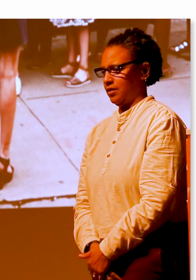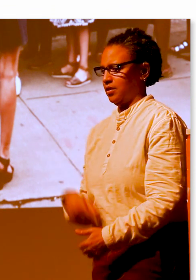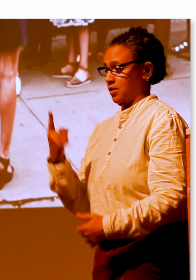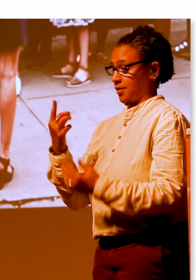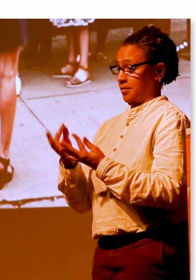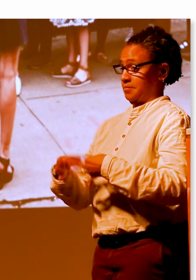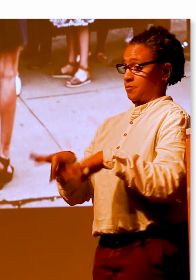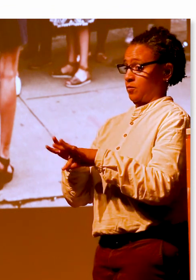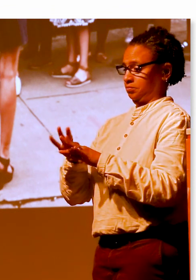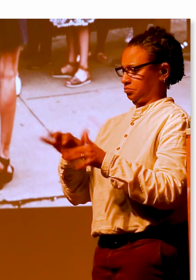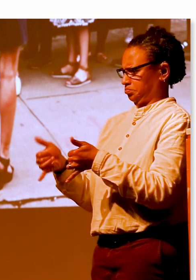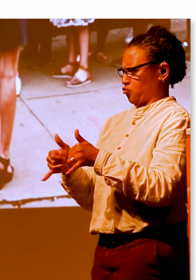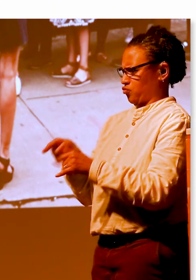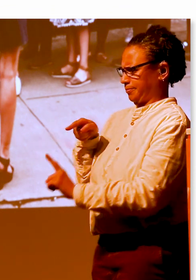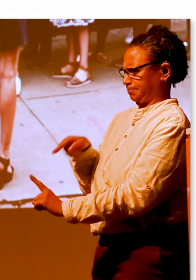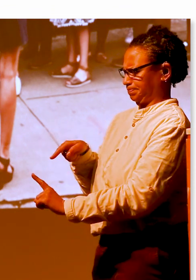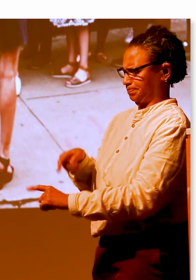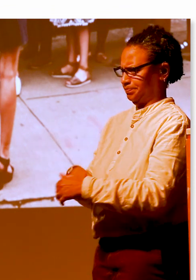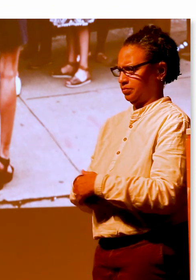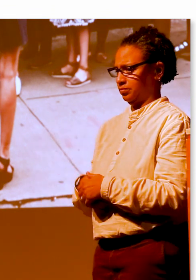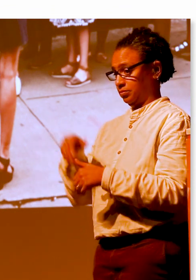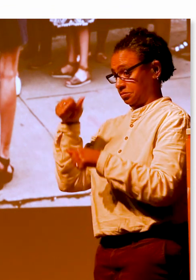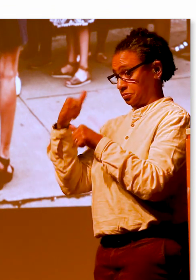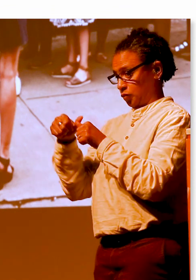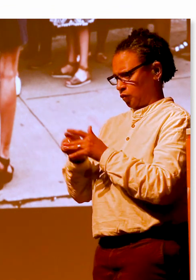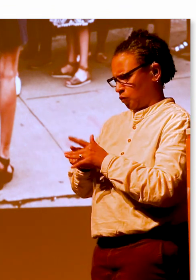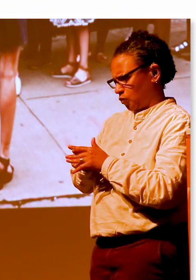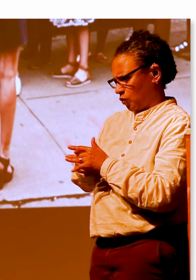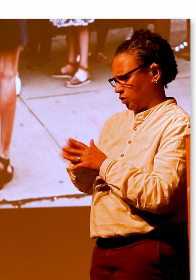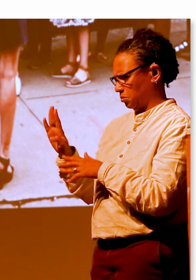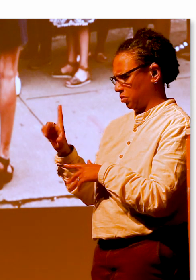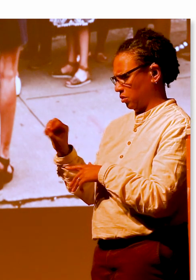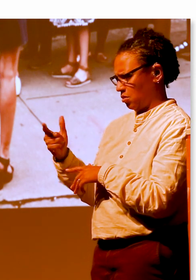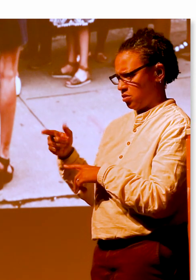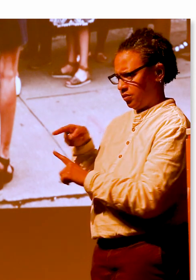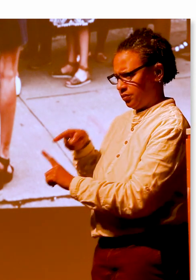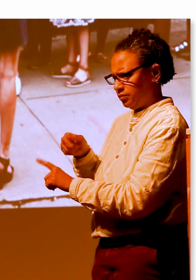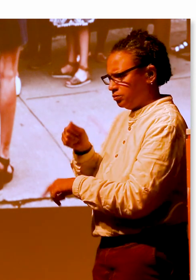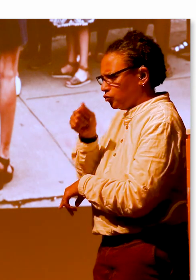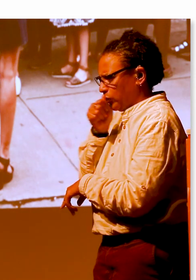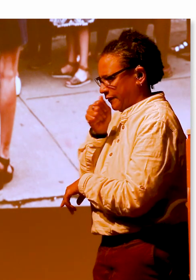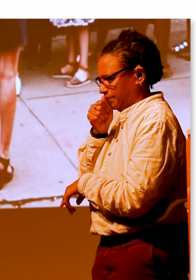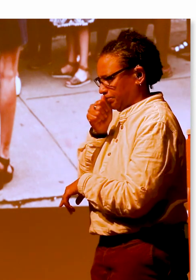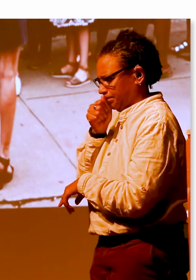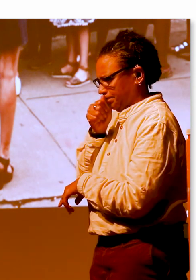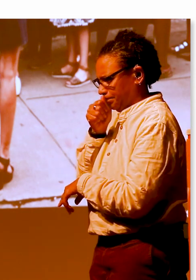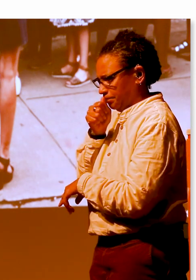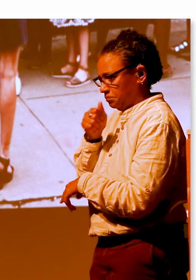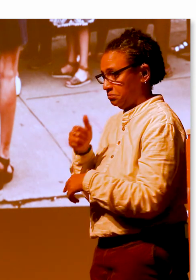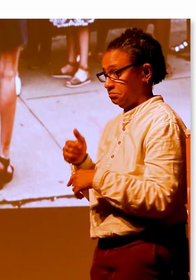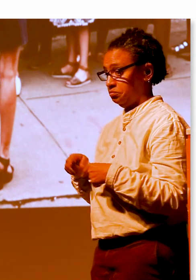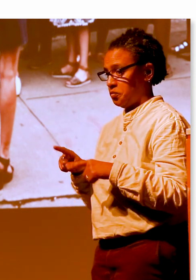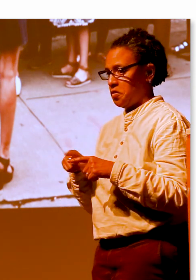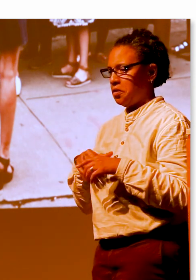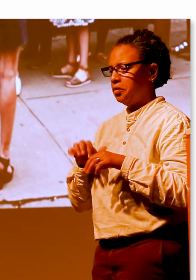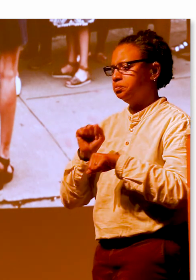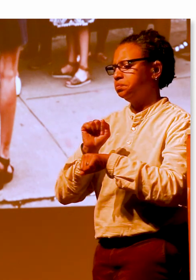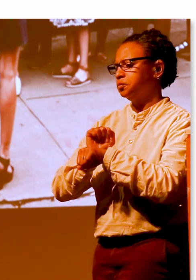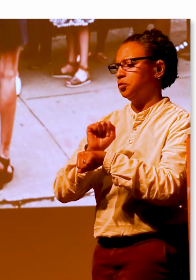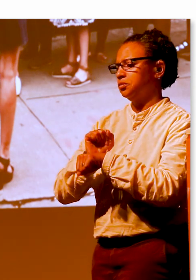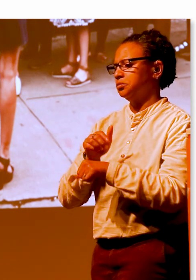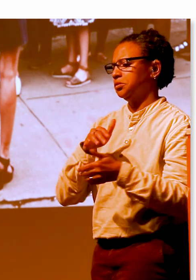started the blog, I was able to start it privately. I was able to start it actually like while I was doing my work study job.